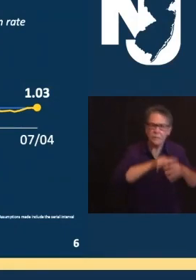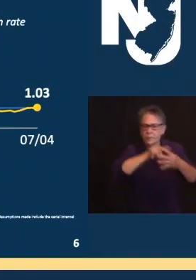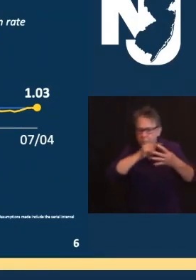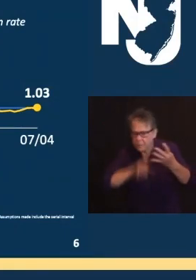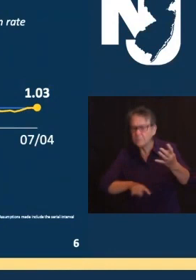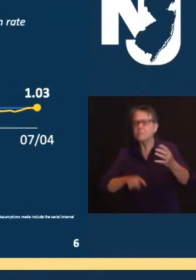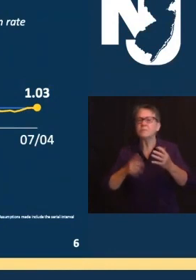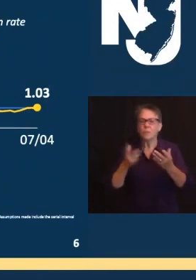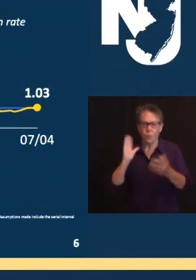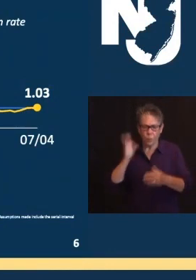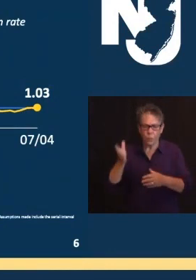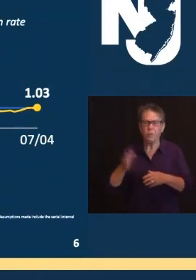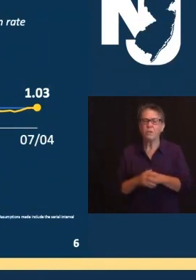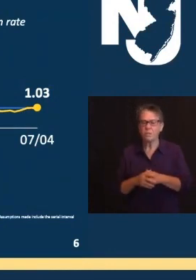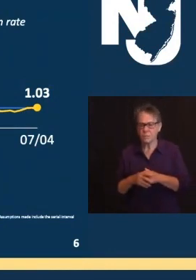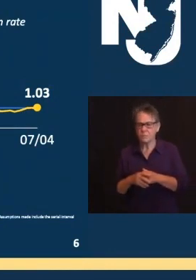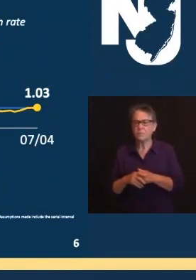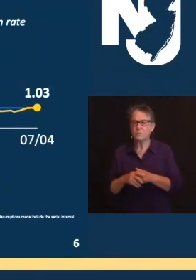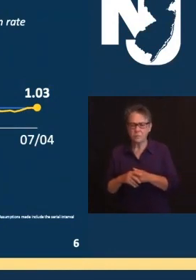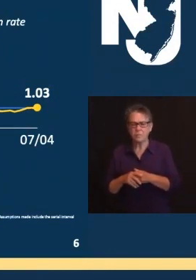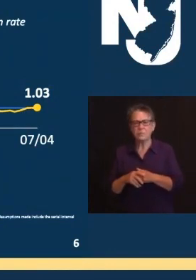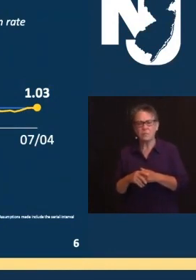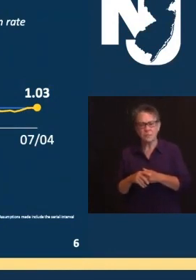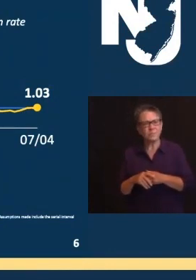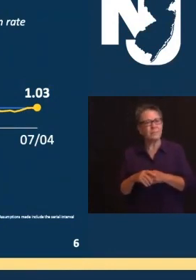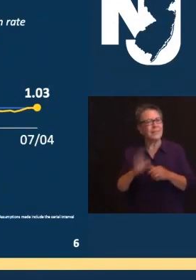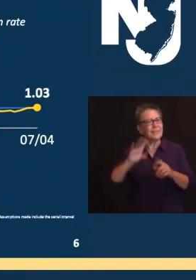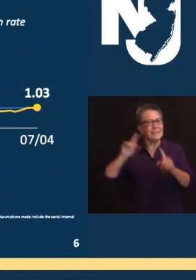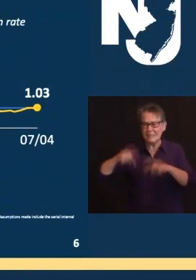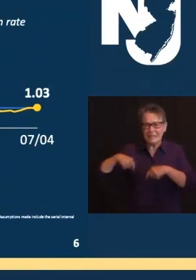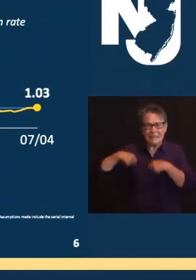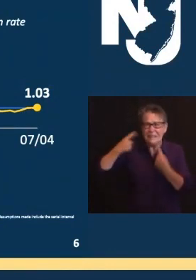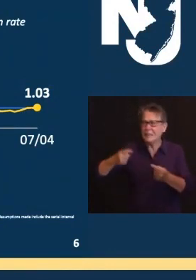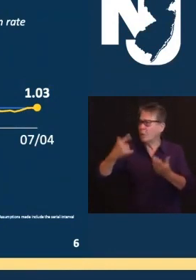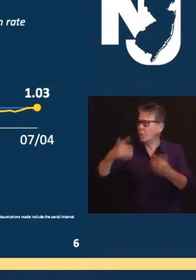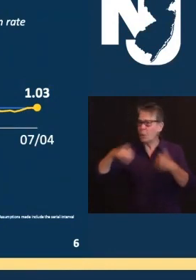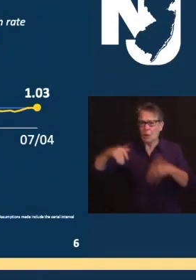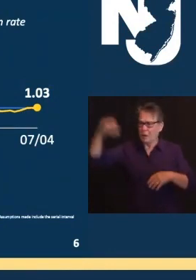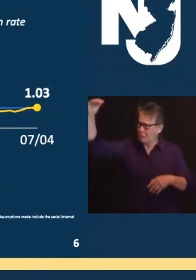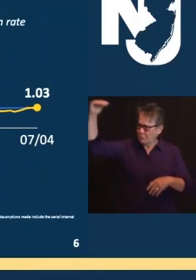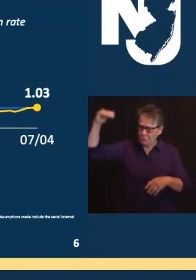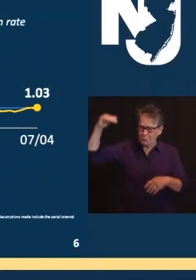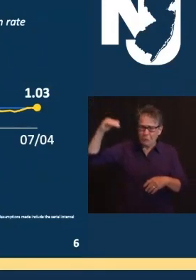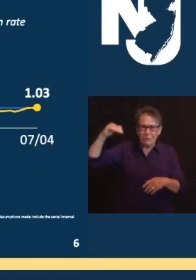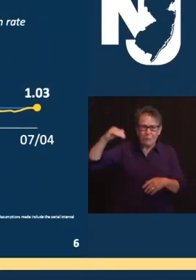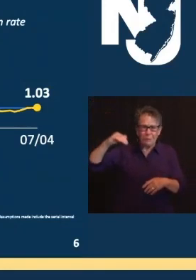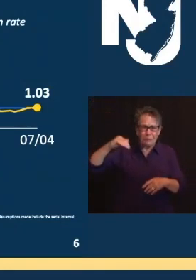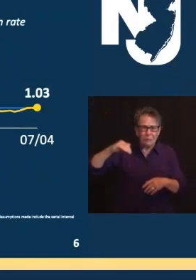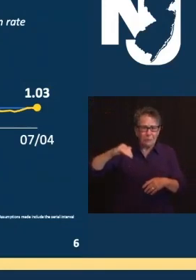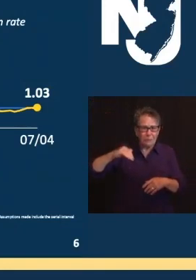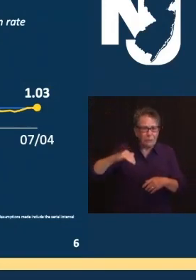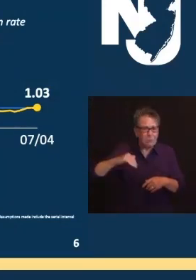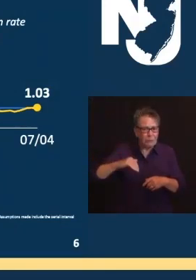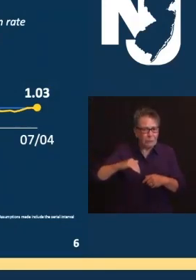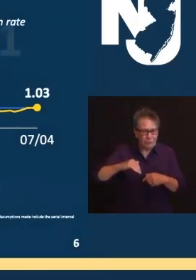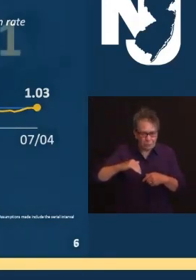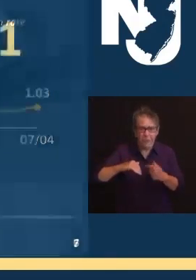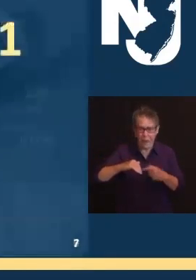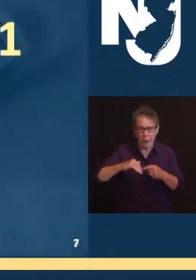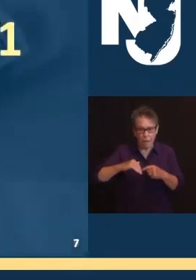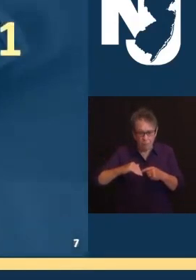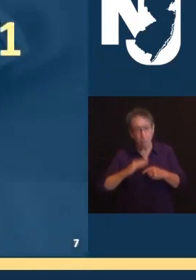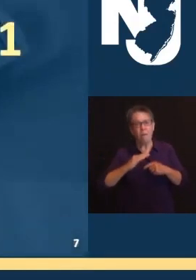many metrics falling in our favor. But with an increasing RT, all of that work becomes jeopardized as well. So with